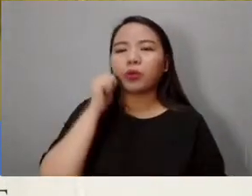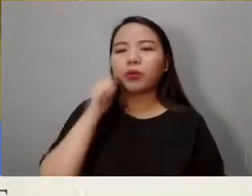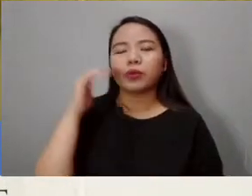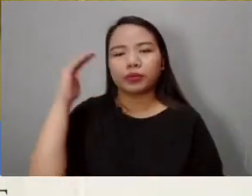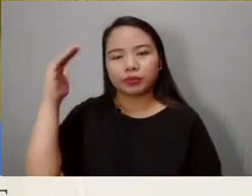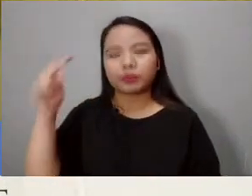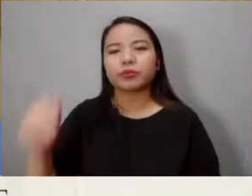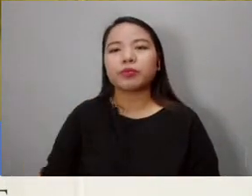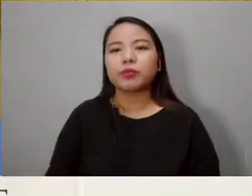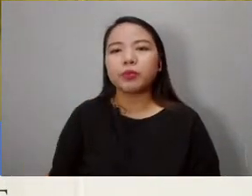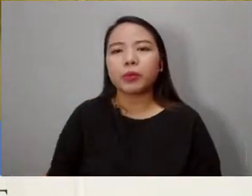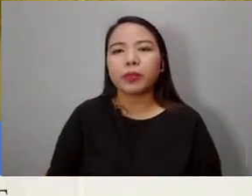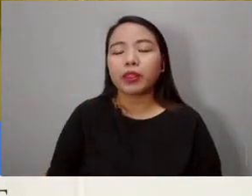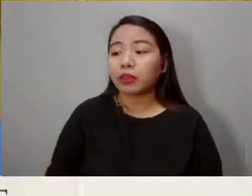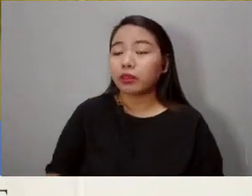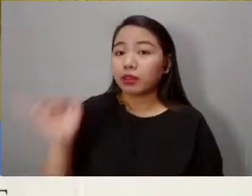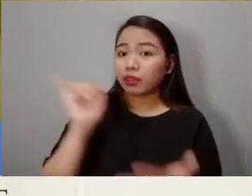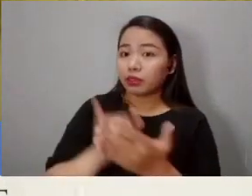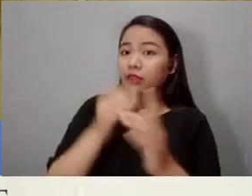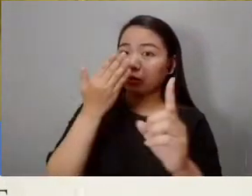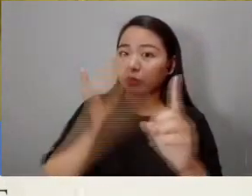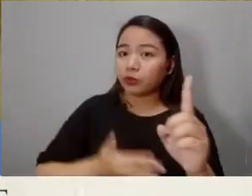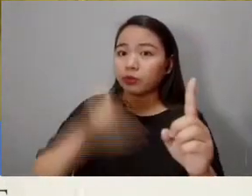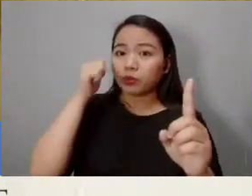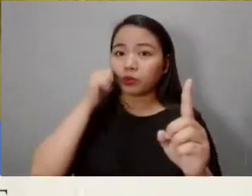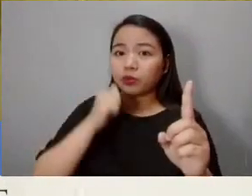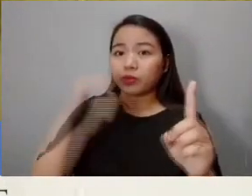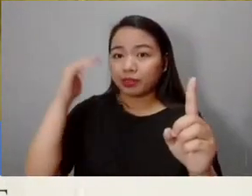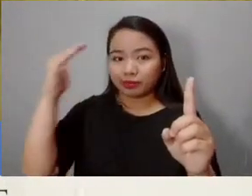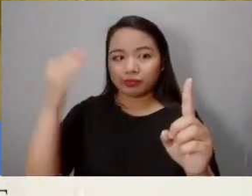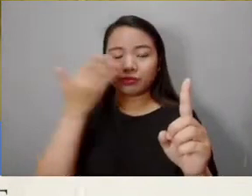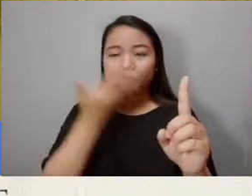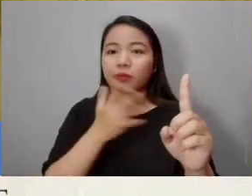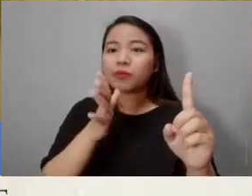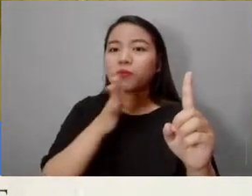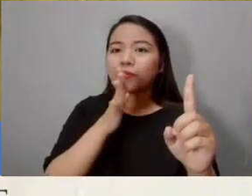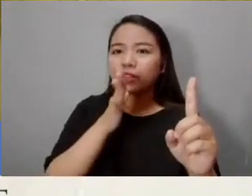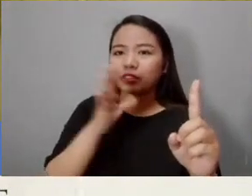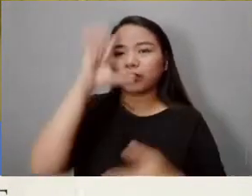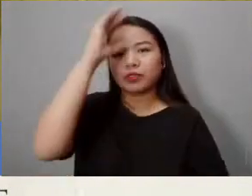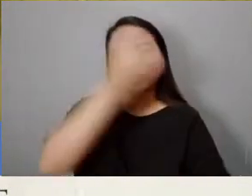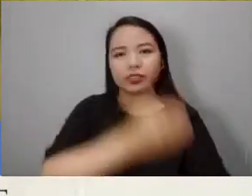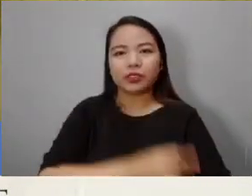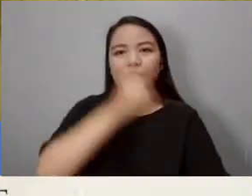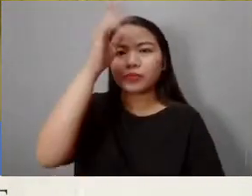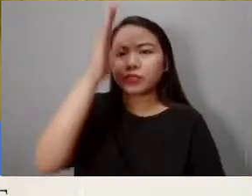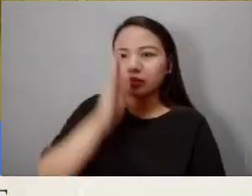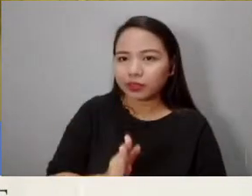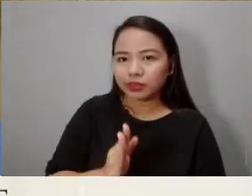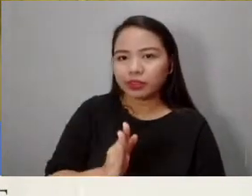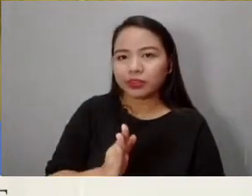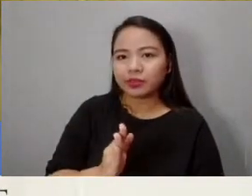and that woman, the mother of the Son of God, is Mary."